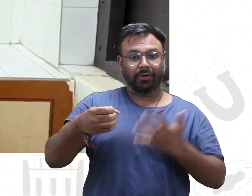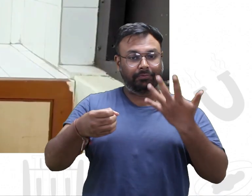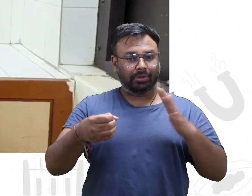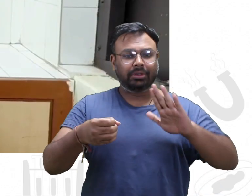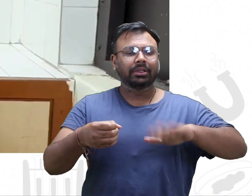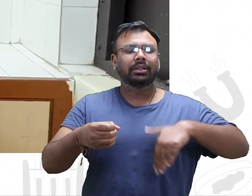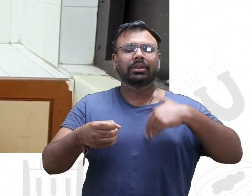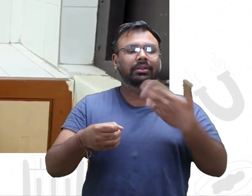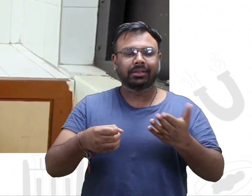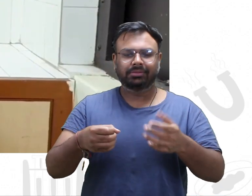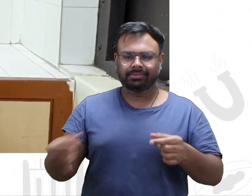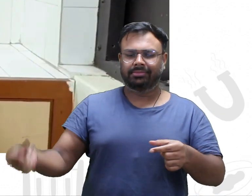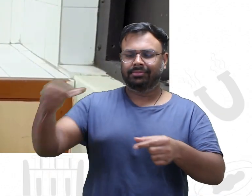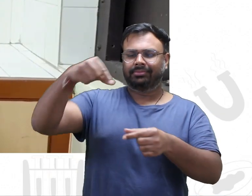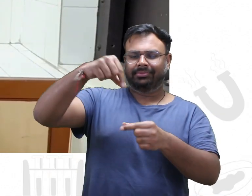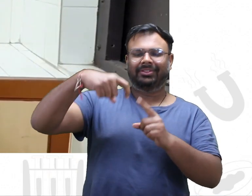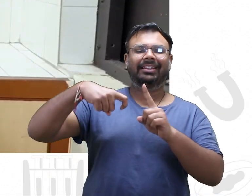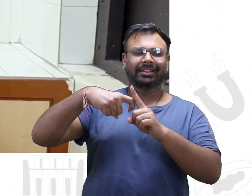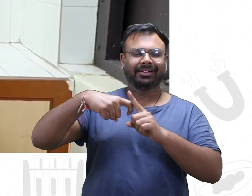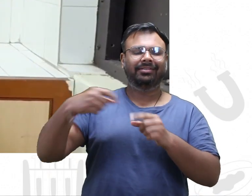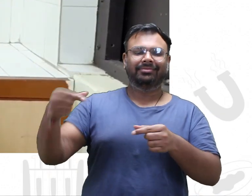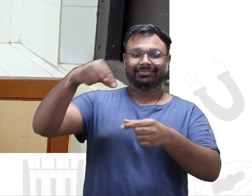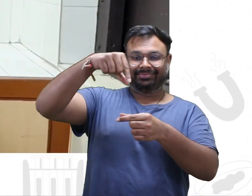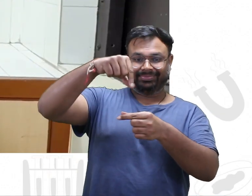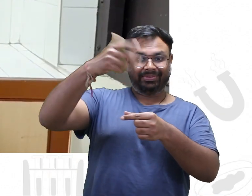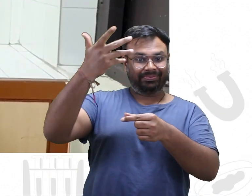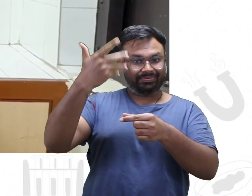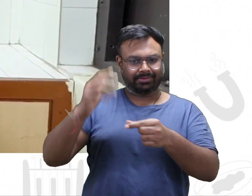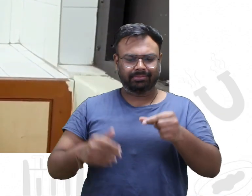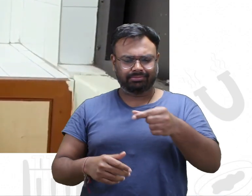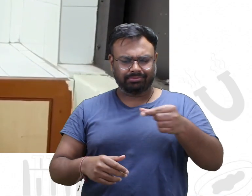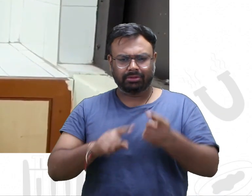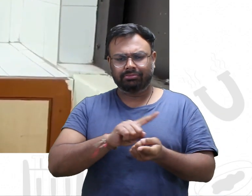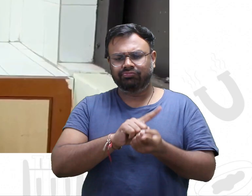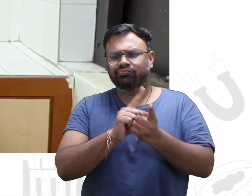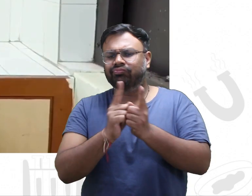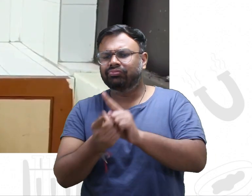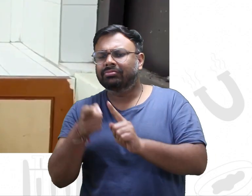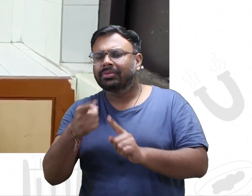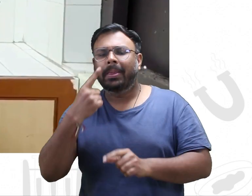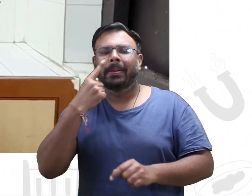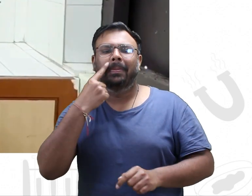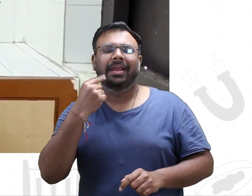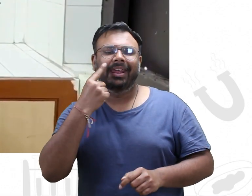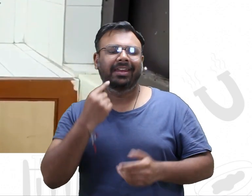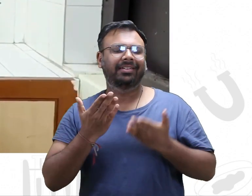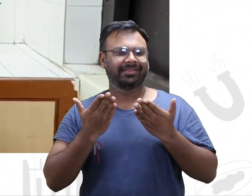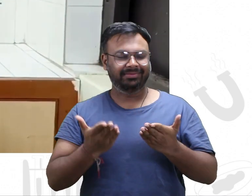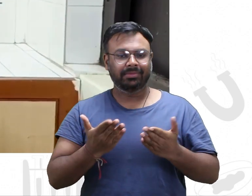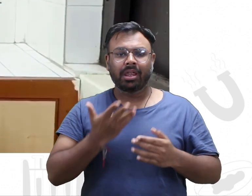After shaking for uniform mixing, a few drops of potassium chromate are added, turning the solution into yellow